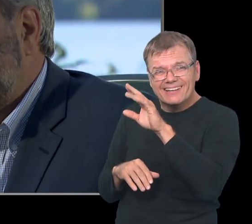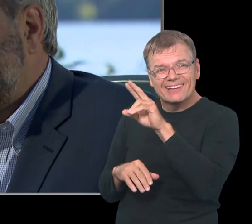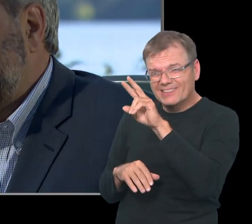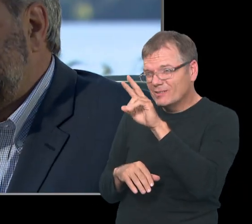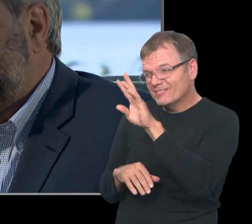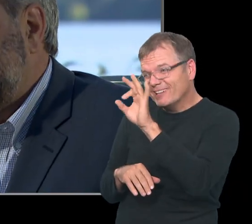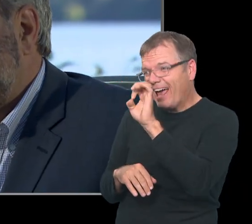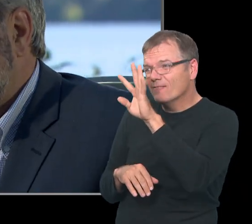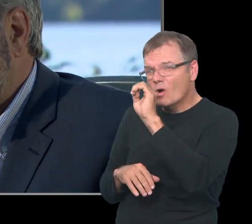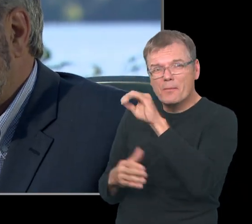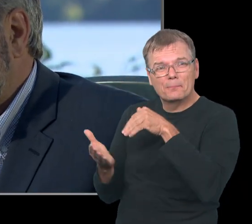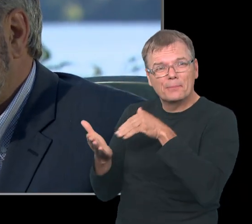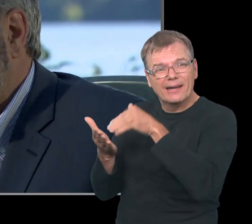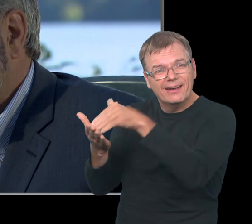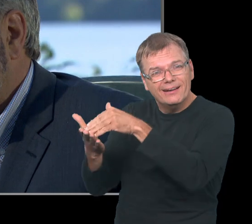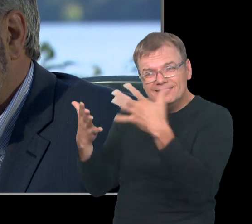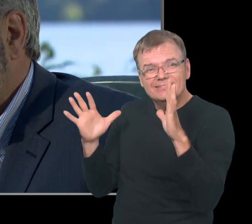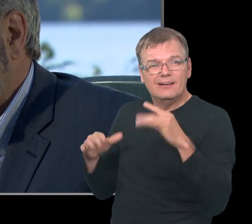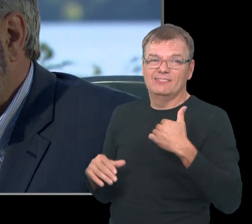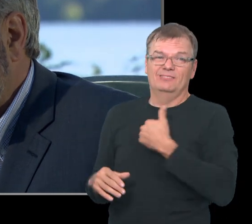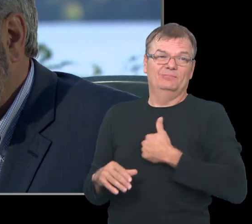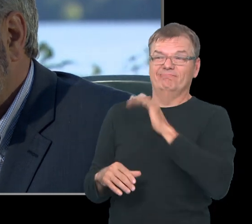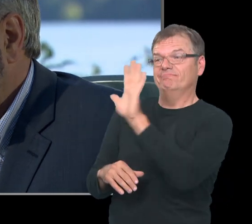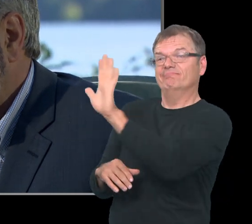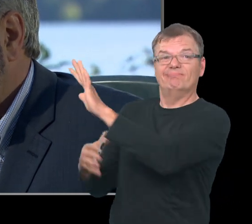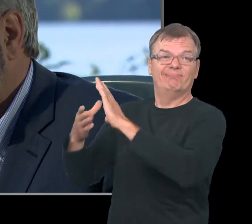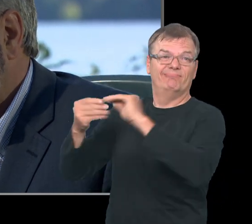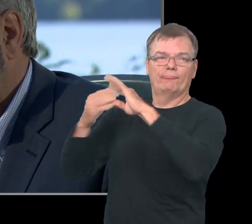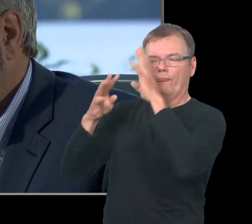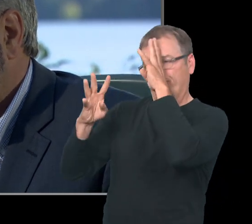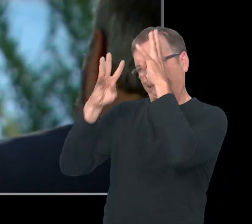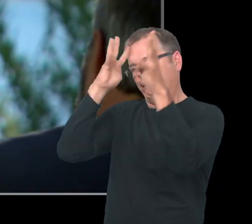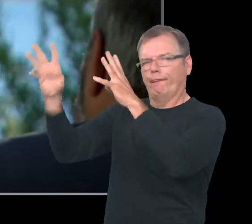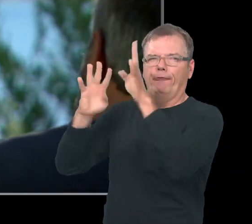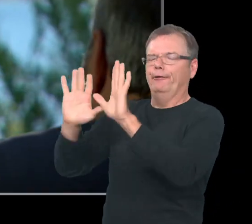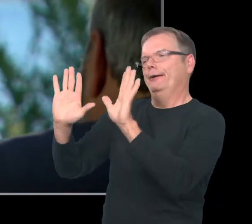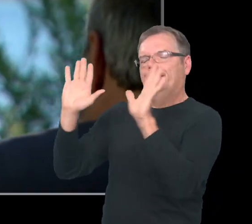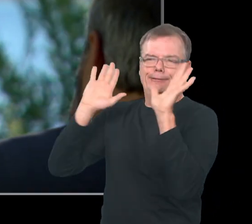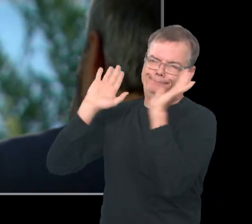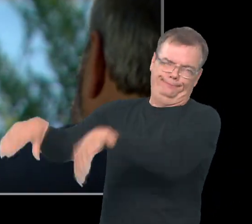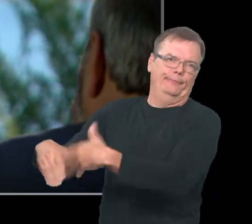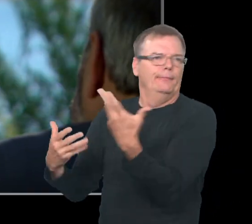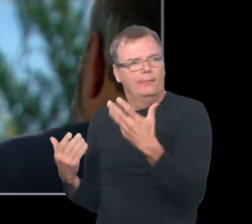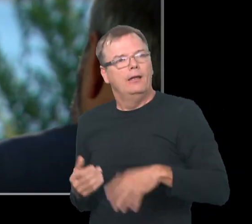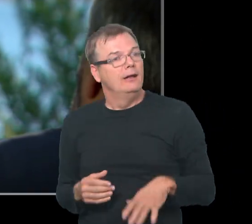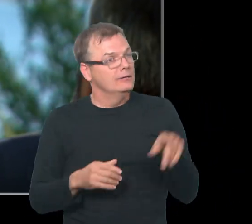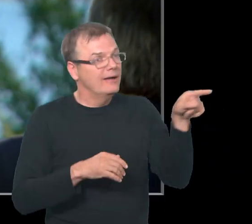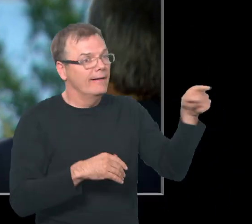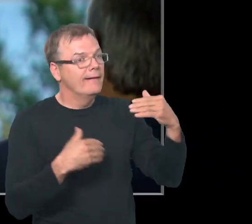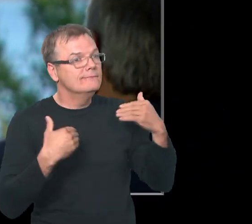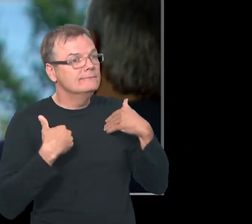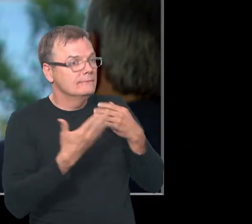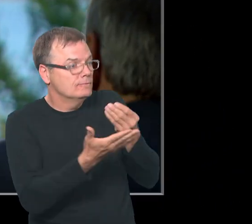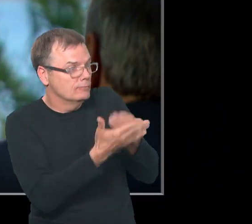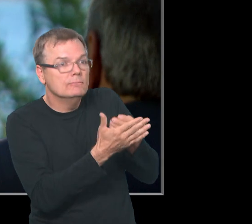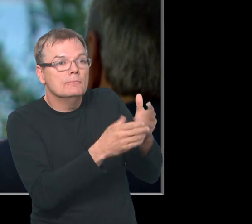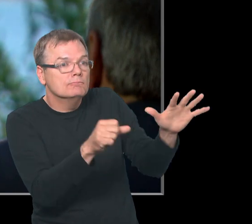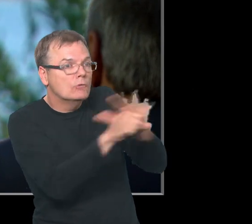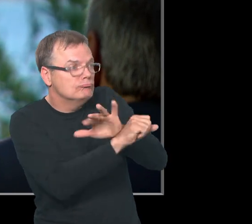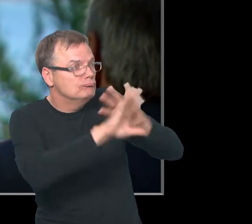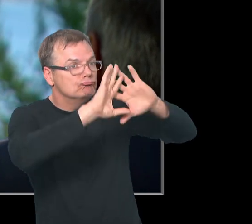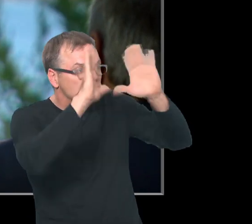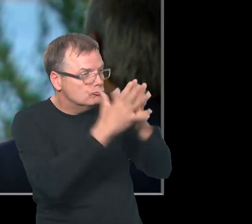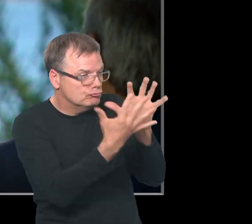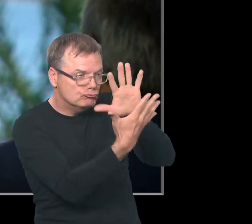You claim you're going to come up with a full costing of everything. Absolutely. That's our and obligation. How you will achieve yes. a non-deficit